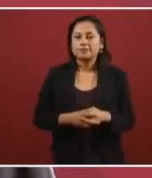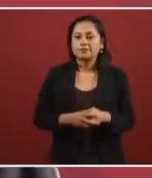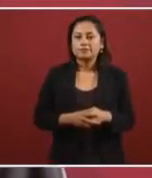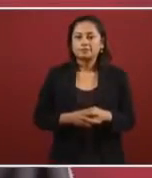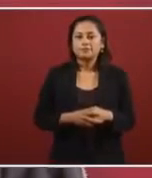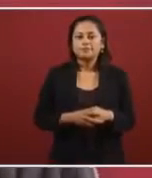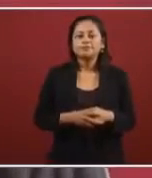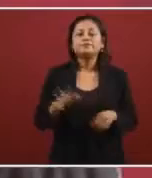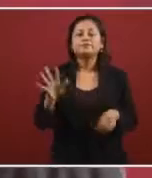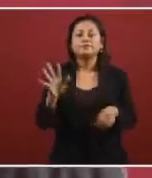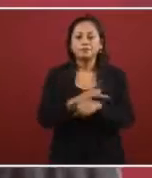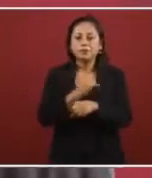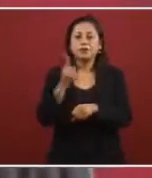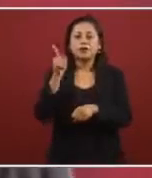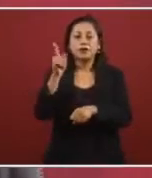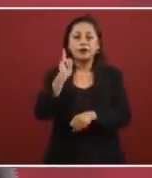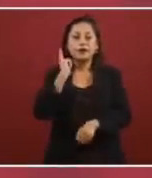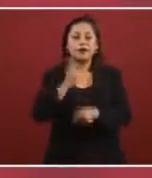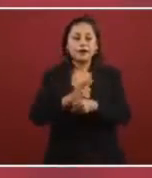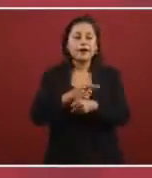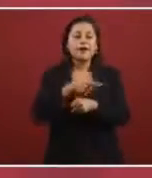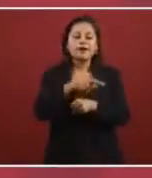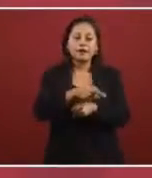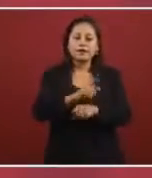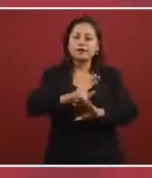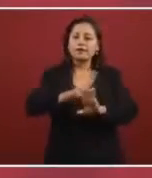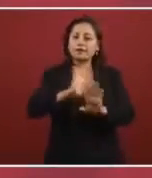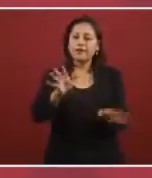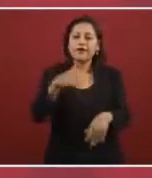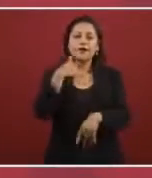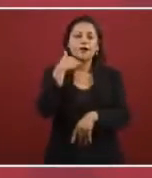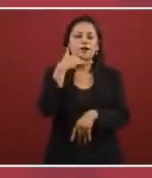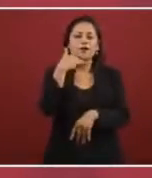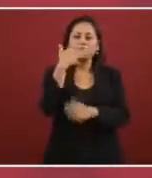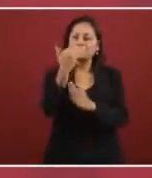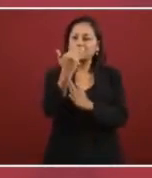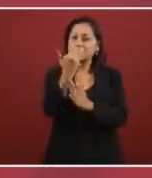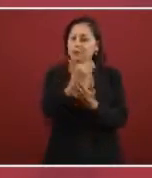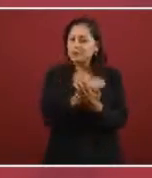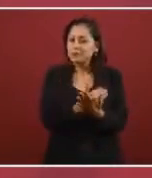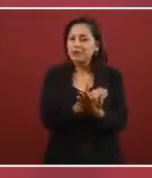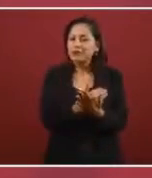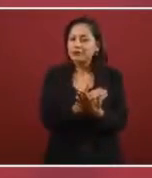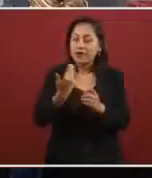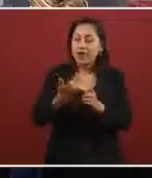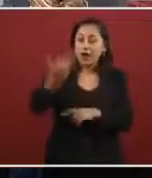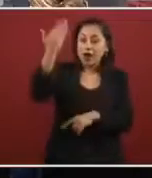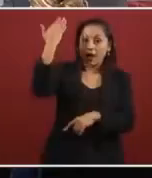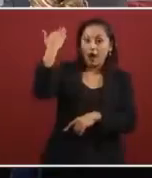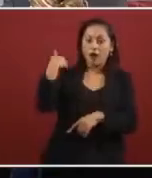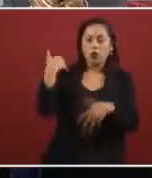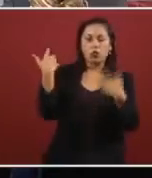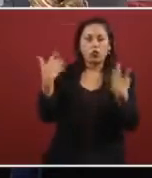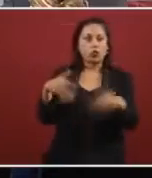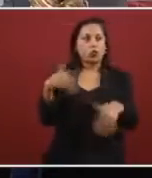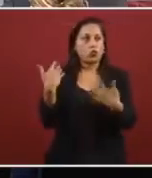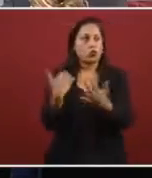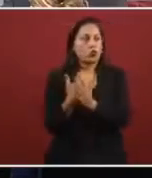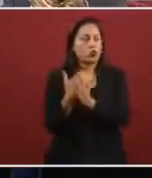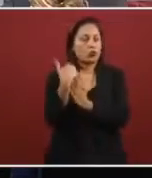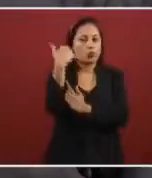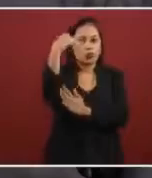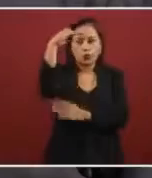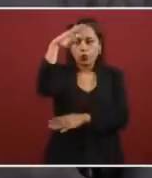is corrupción no corruption que se like tenía antes, they had before, se percibía. or that